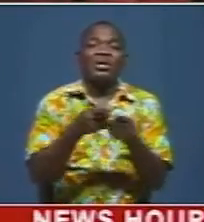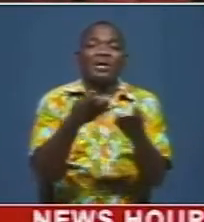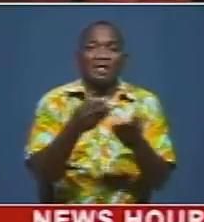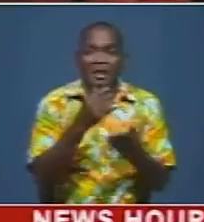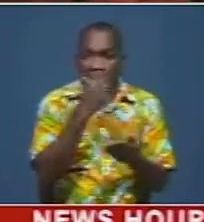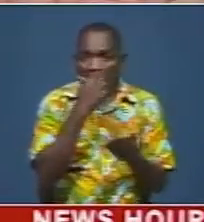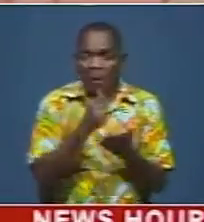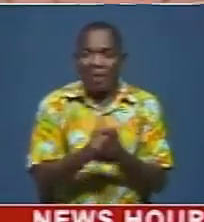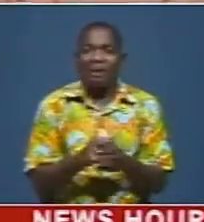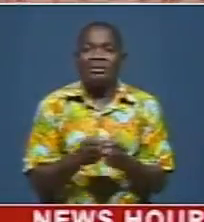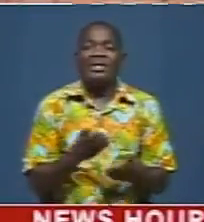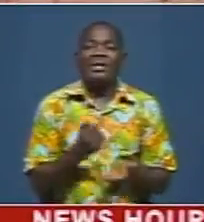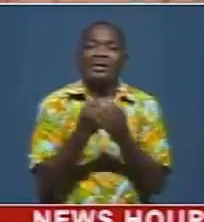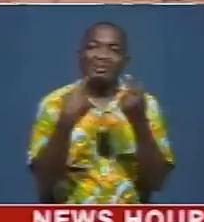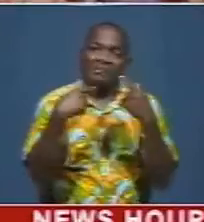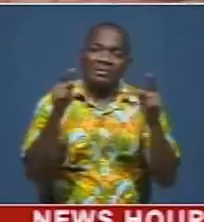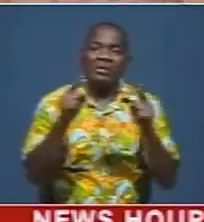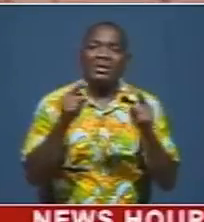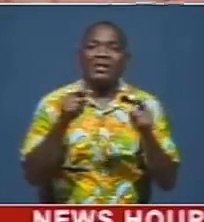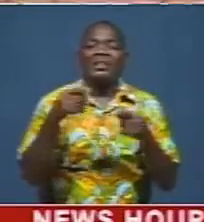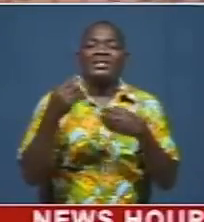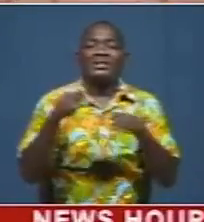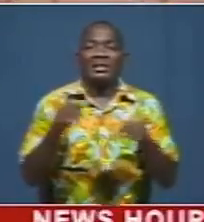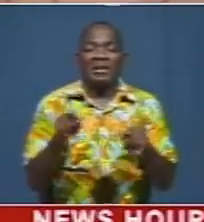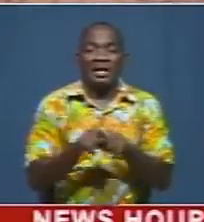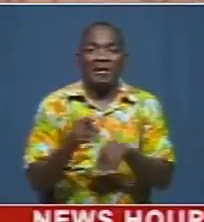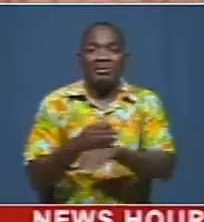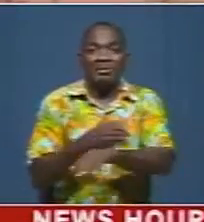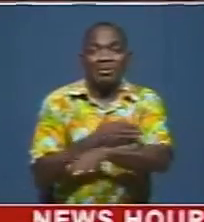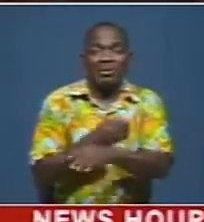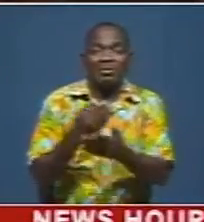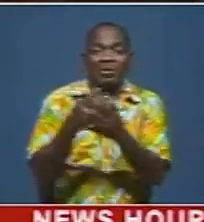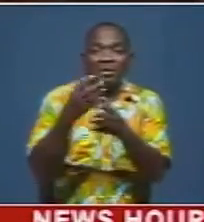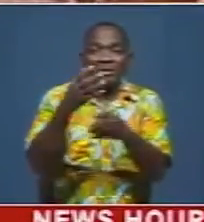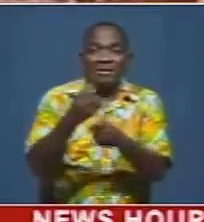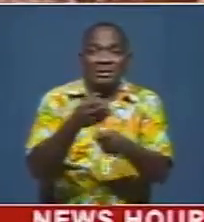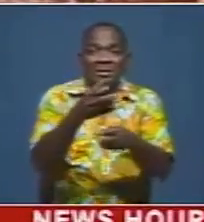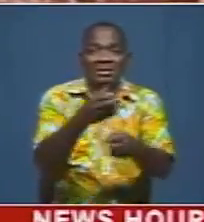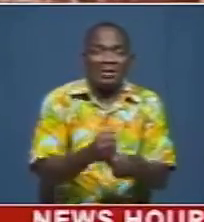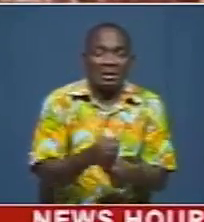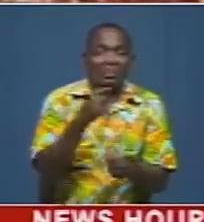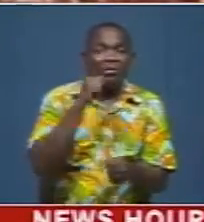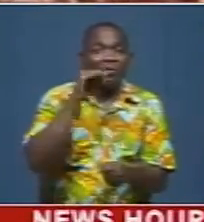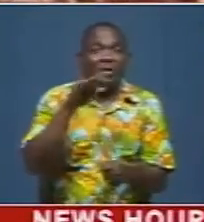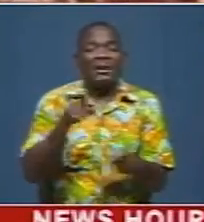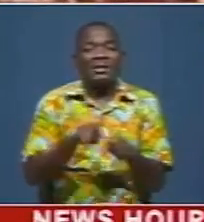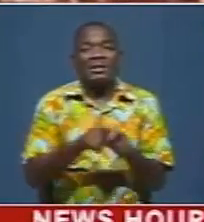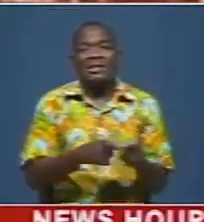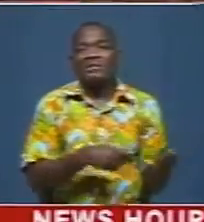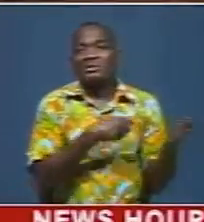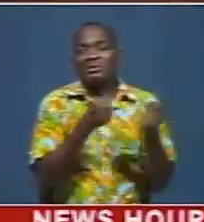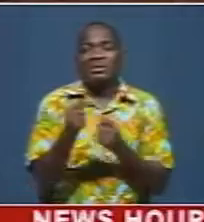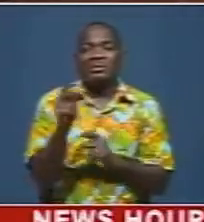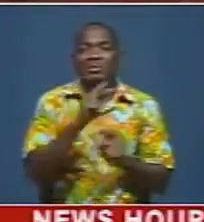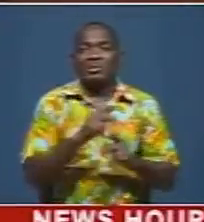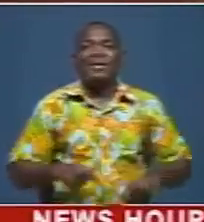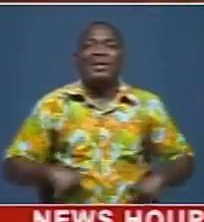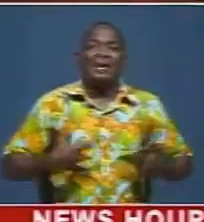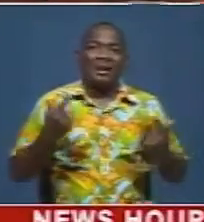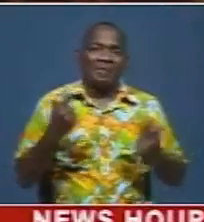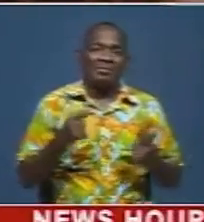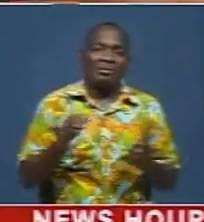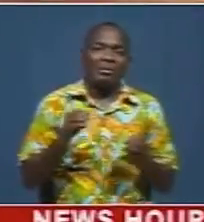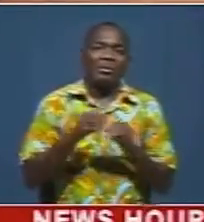a breakthrough in the share sector by enhancing revenue generation for women and strengthening the livelihoods of